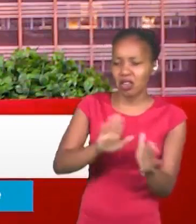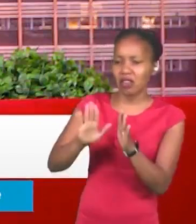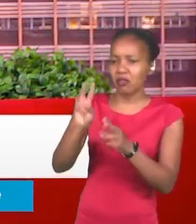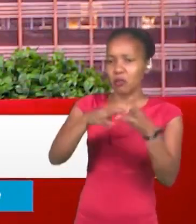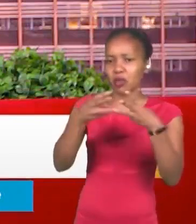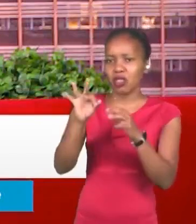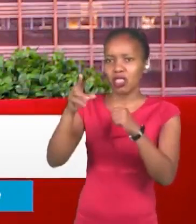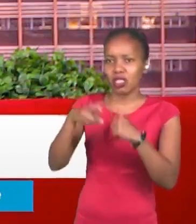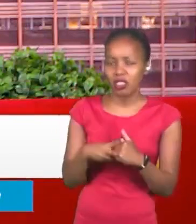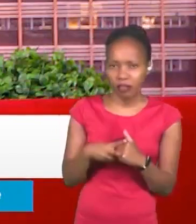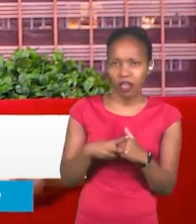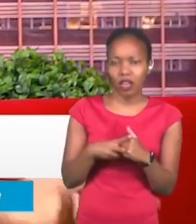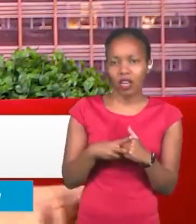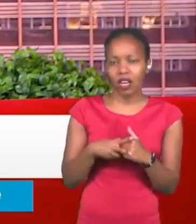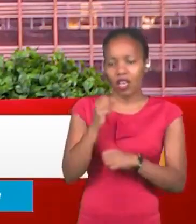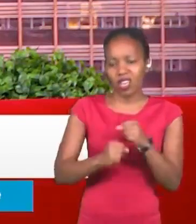is shilling against the dollar.